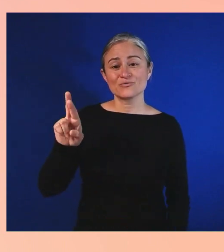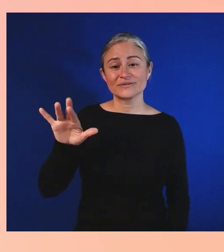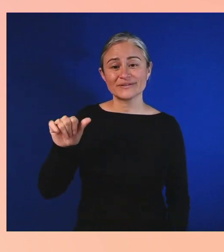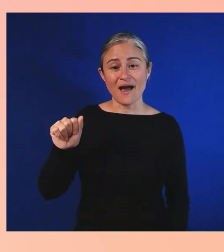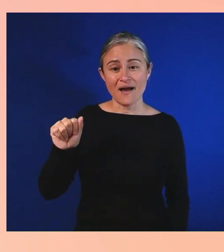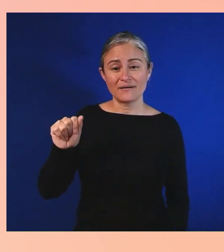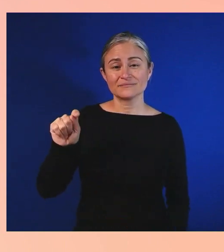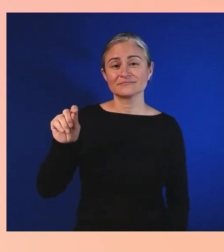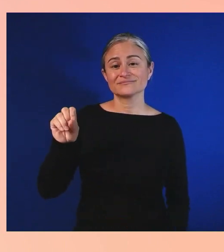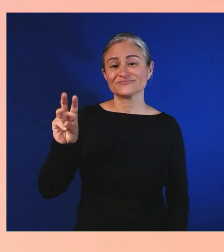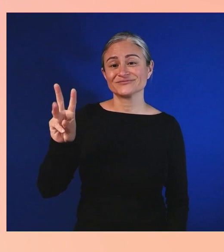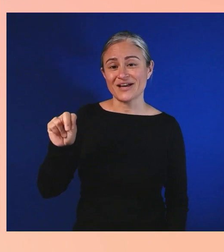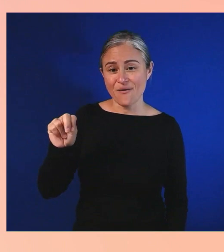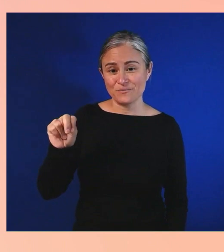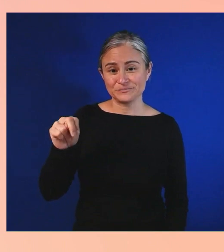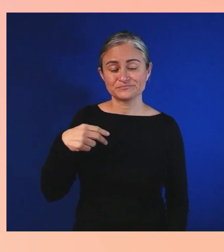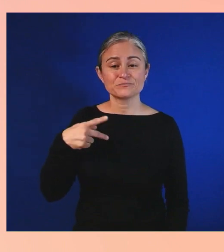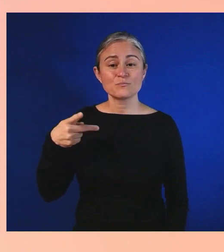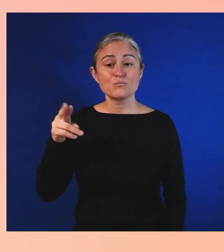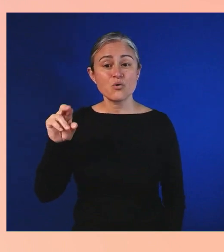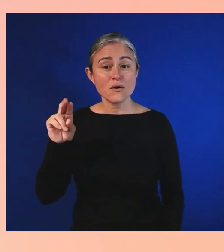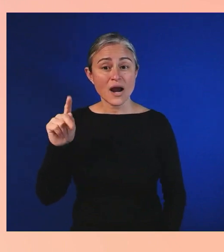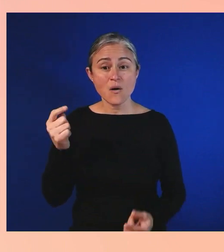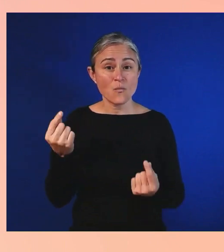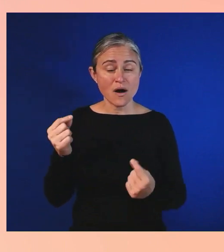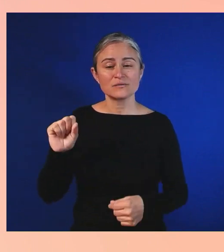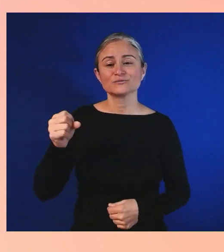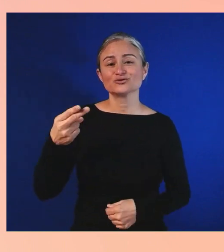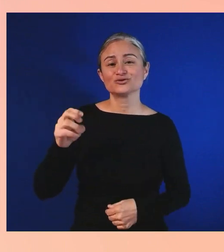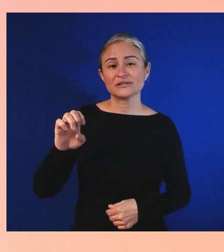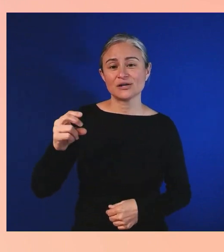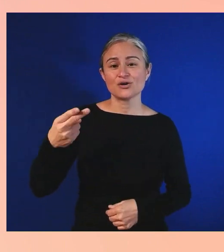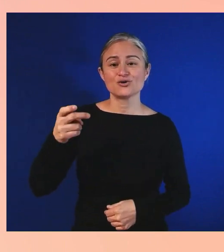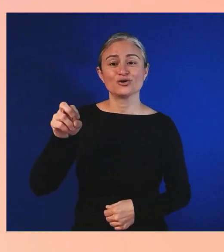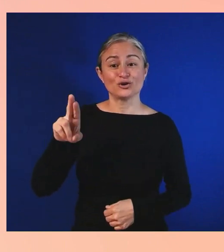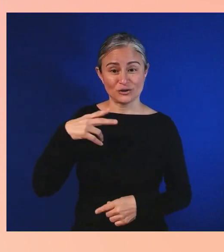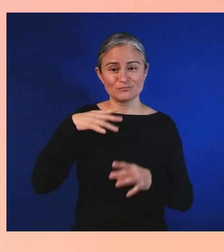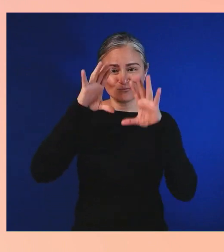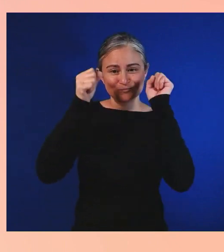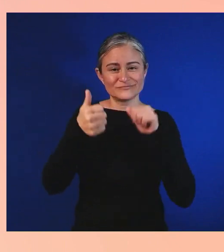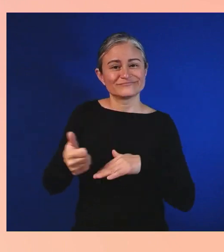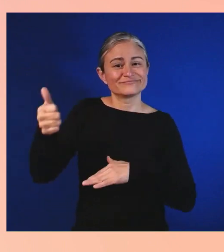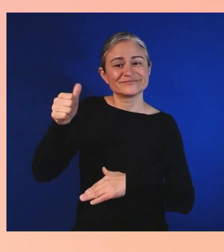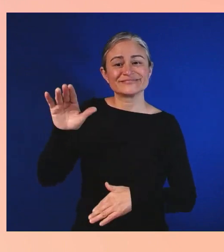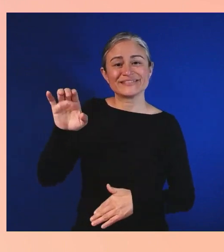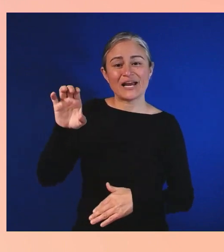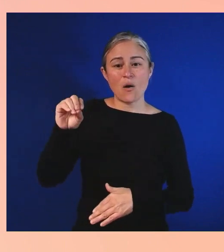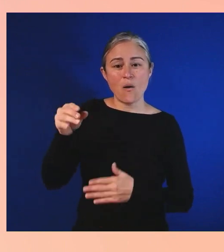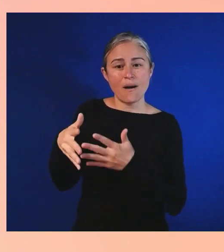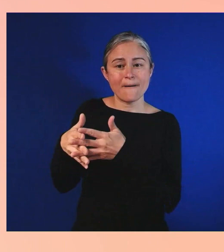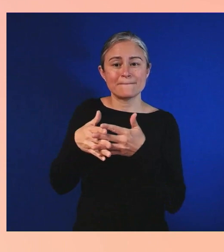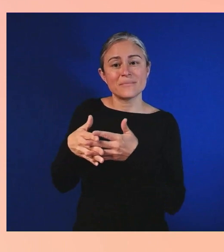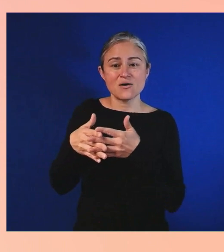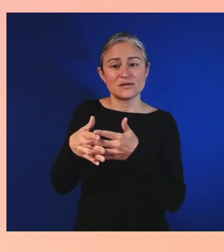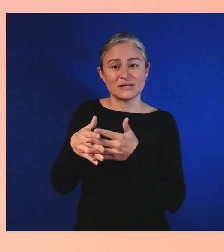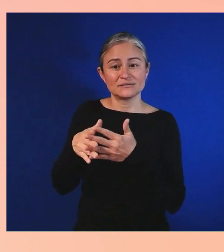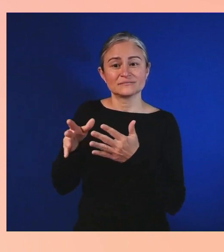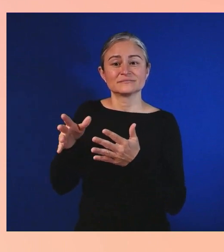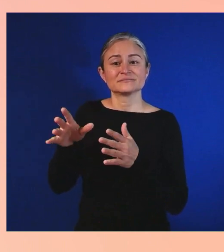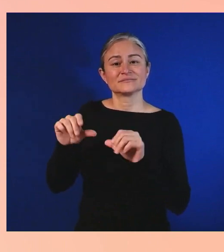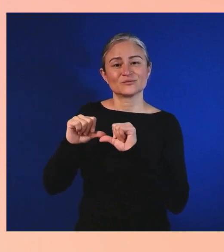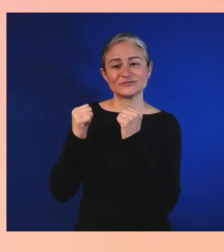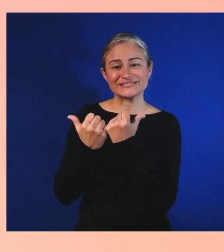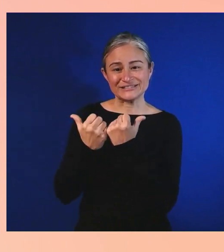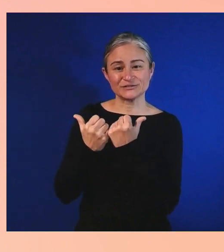the president and CEO of the American Association of People with Disabilities, a national cross-disability civil